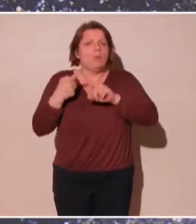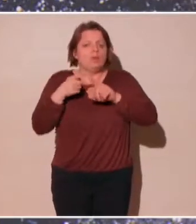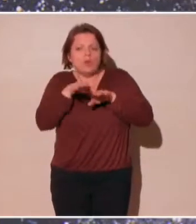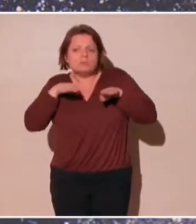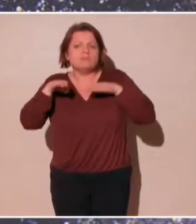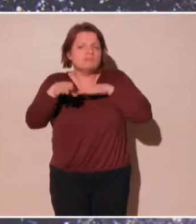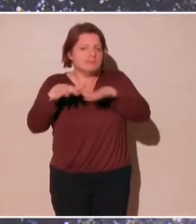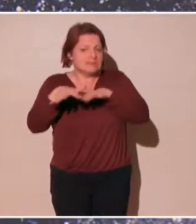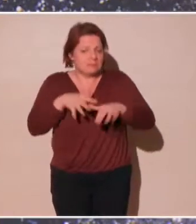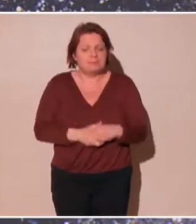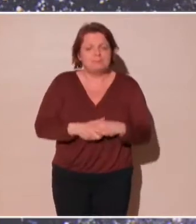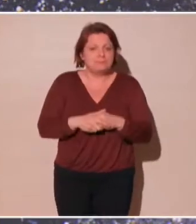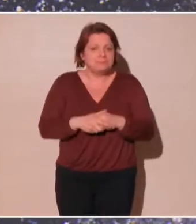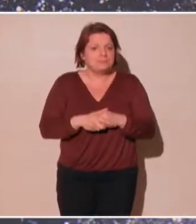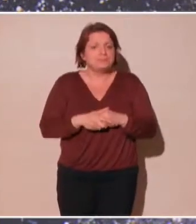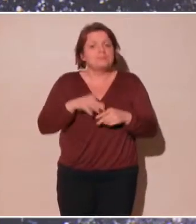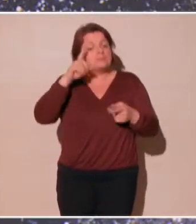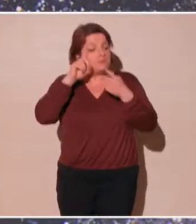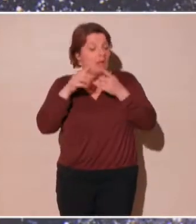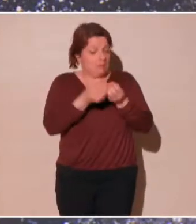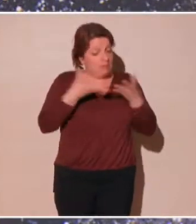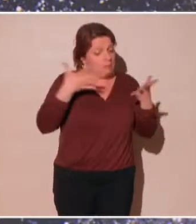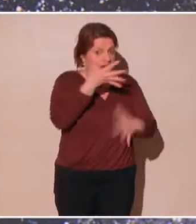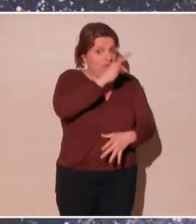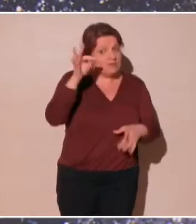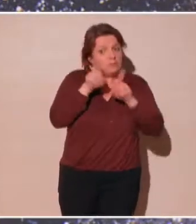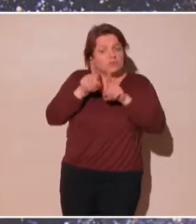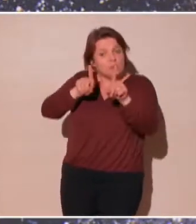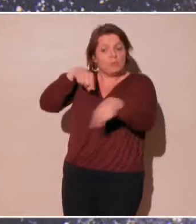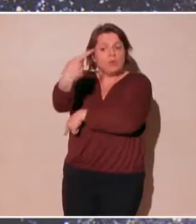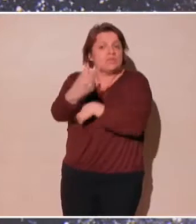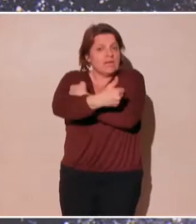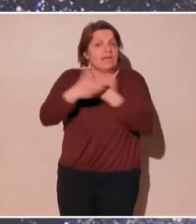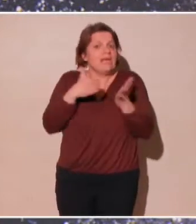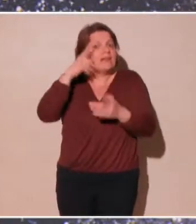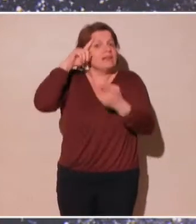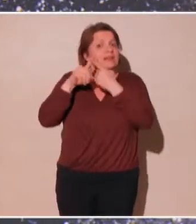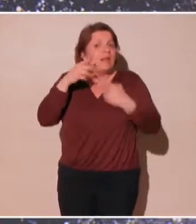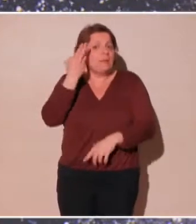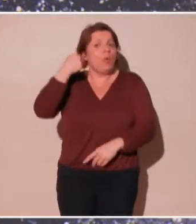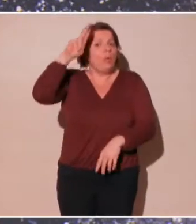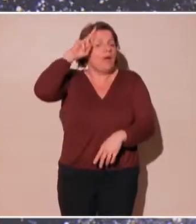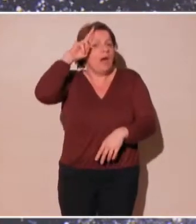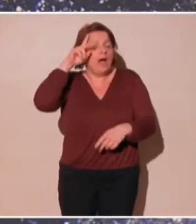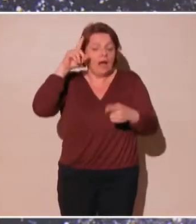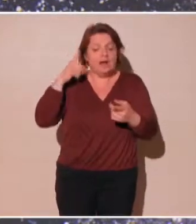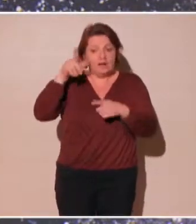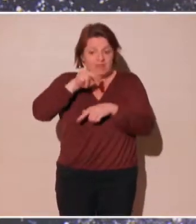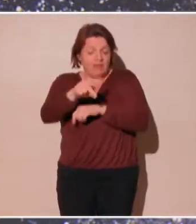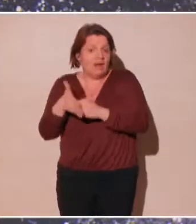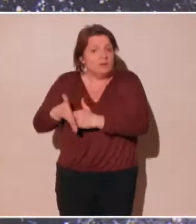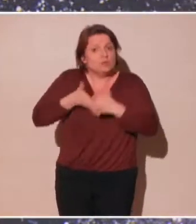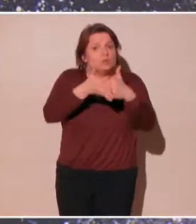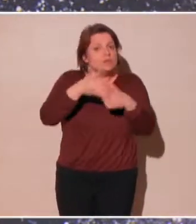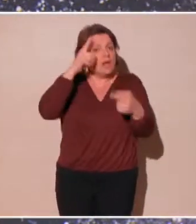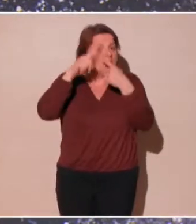AI ecosystem. Now, it goes beyond these French choices are the next choices in terms of regulatory frameworks. And